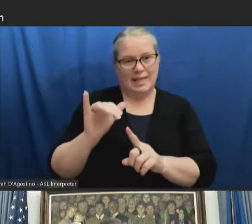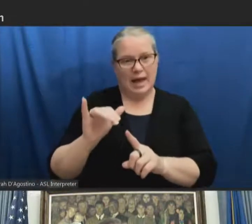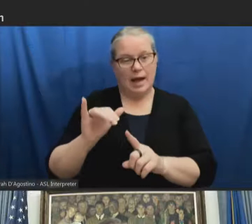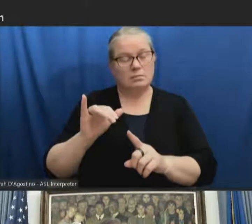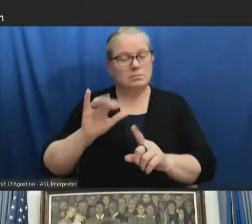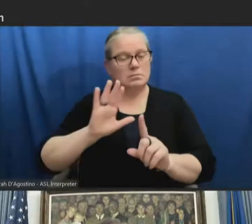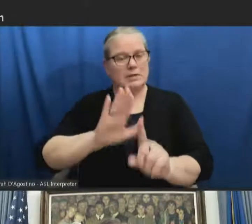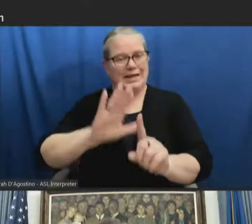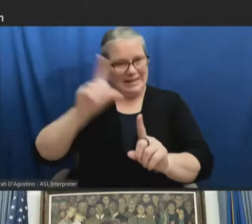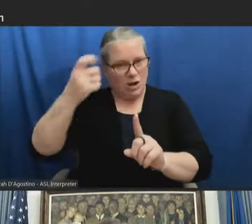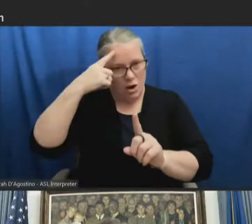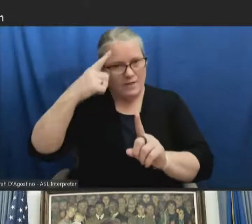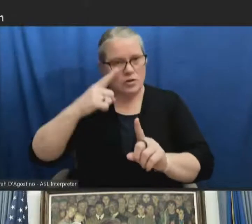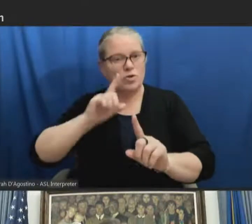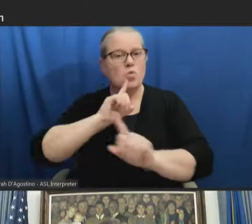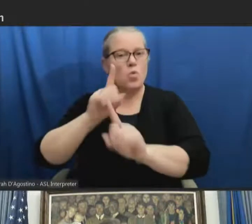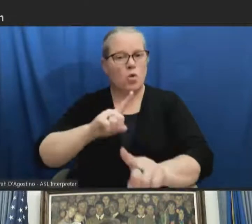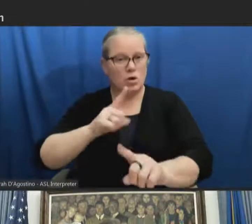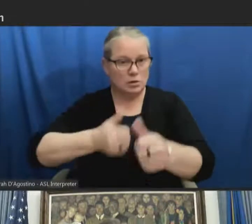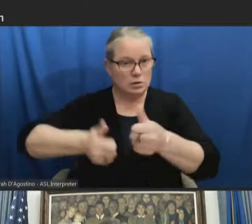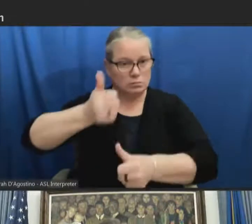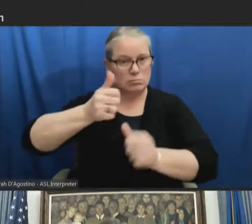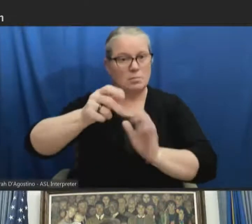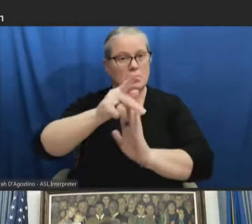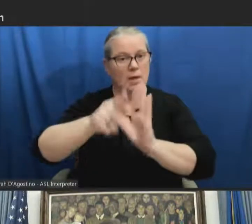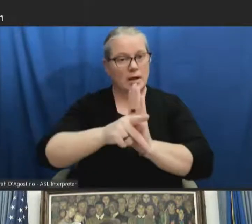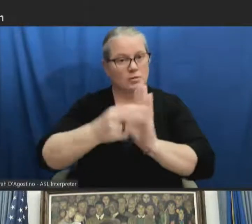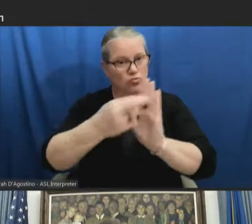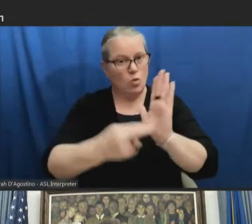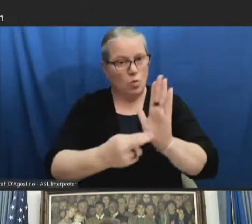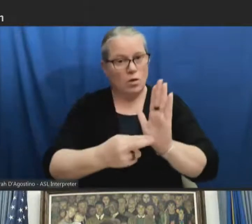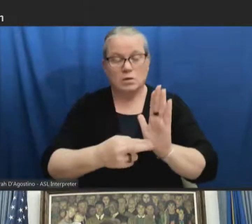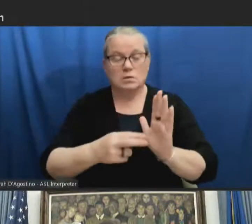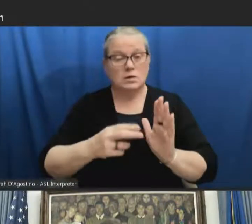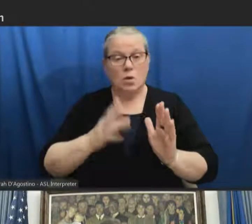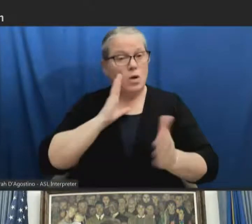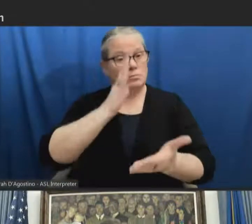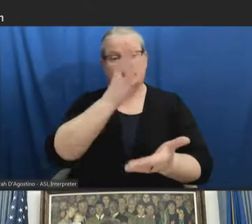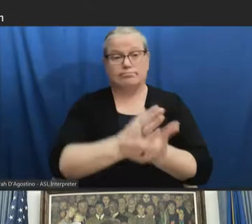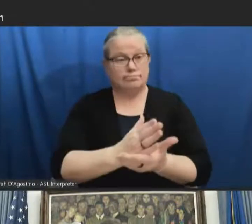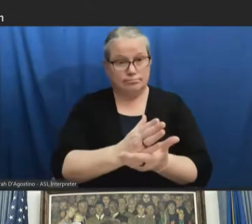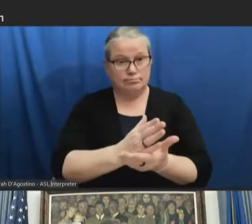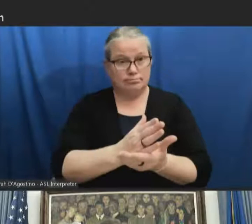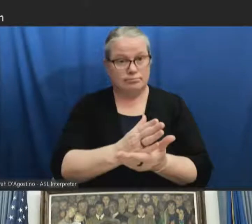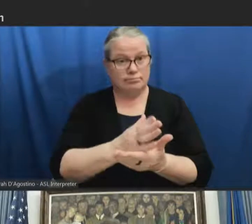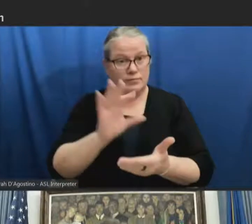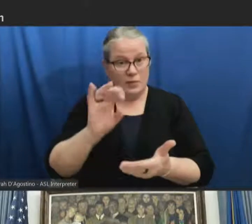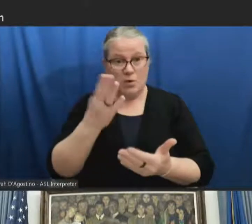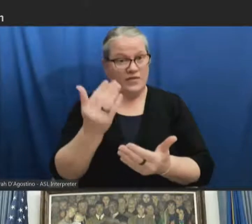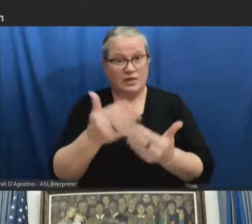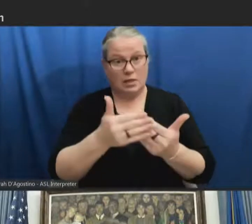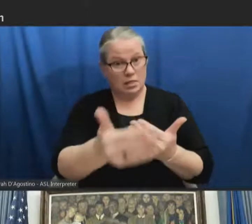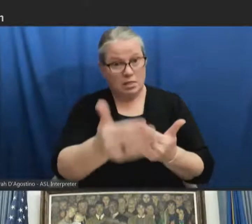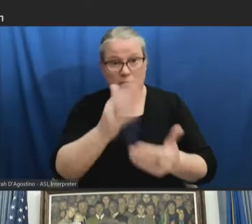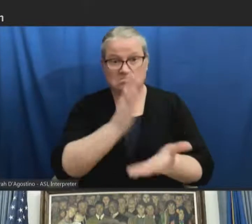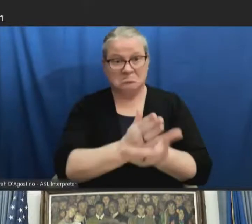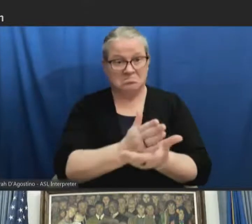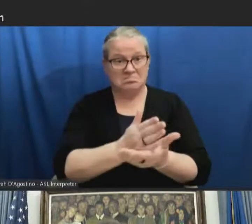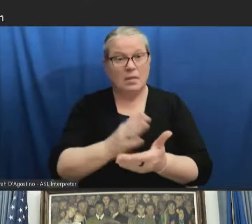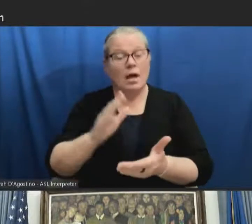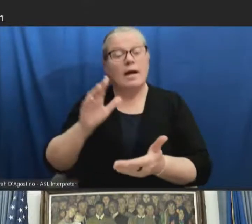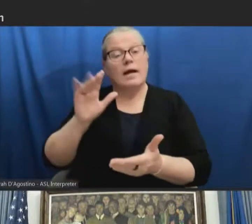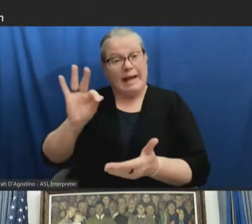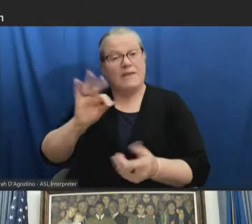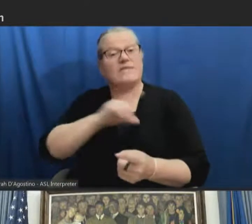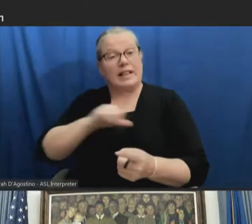place no longer go forward unless the legislature takes some action. So obviously the executive branch is